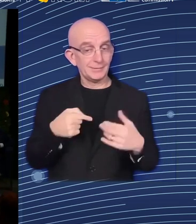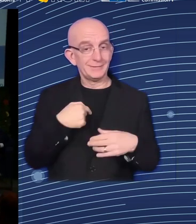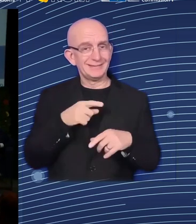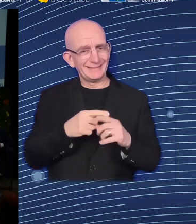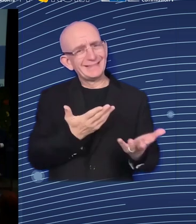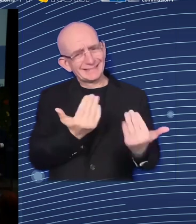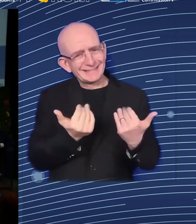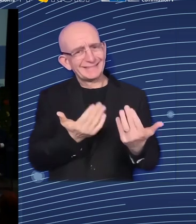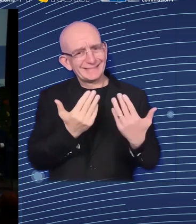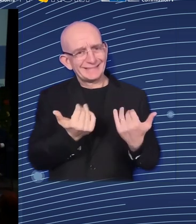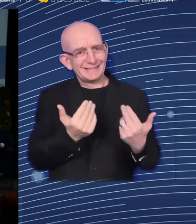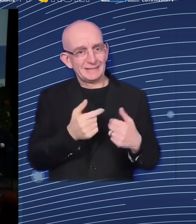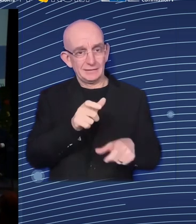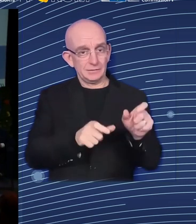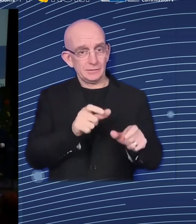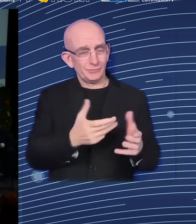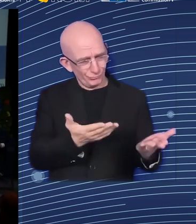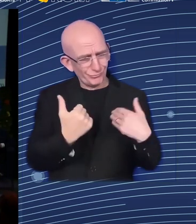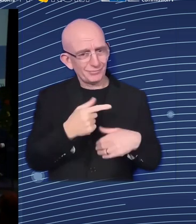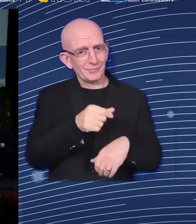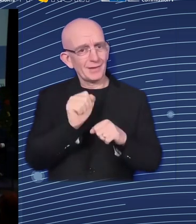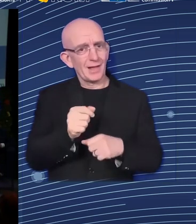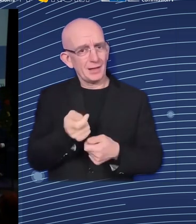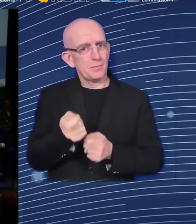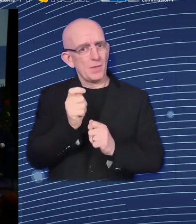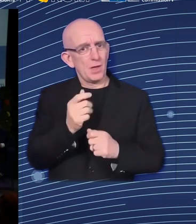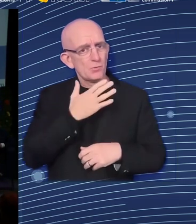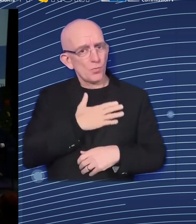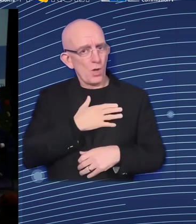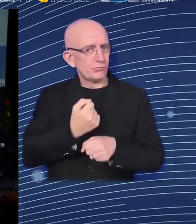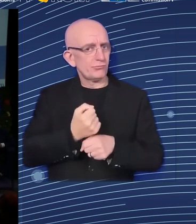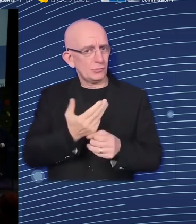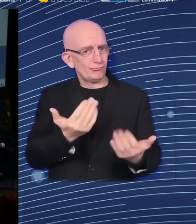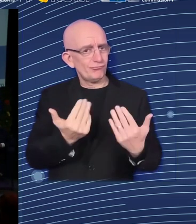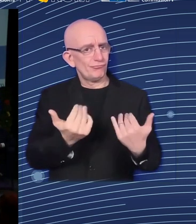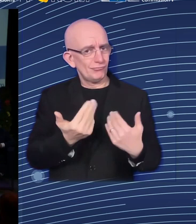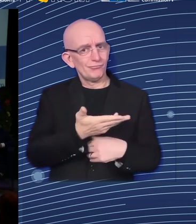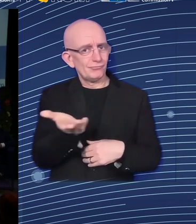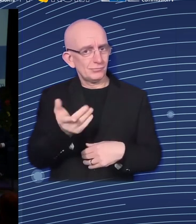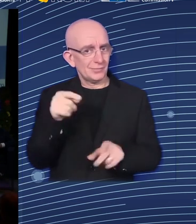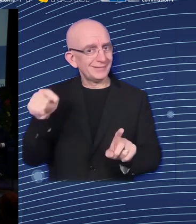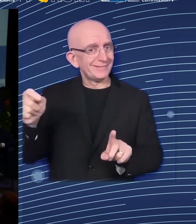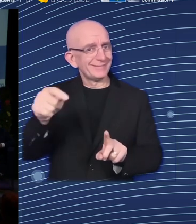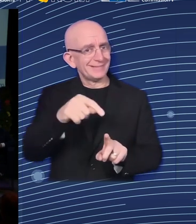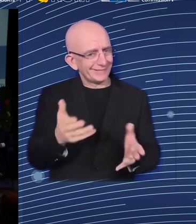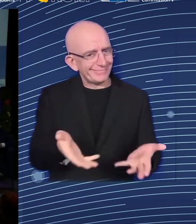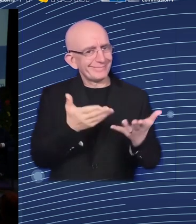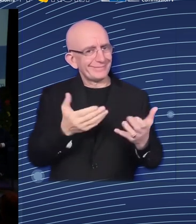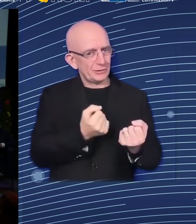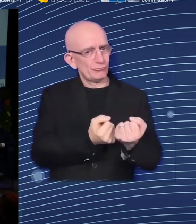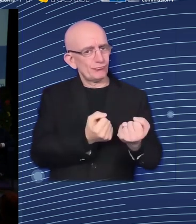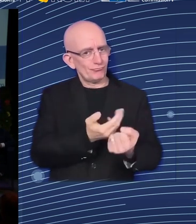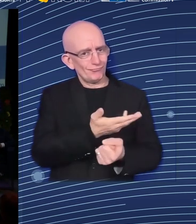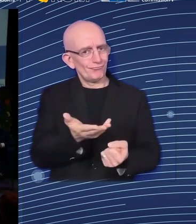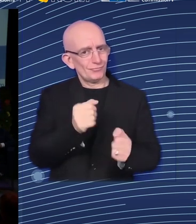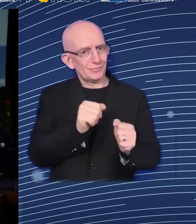strengths that that would counteract that. But it's a long work that we had ahead, but I just wanted to compliment that because it's